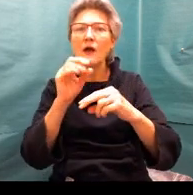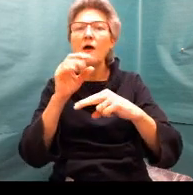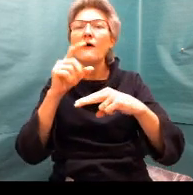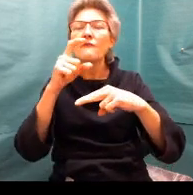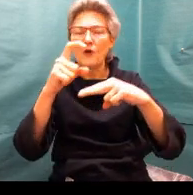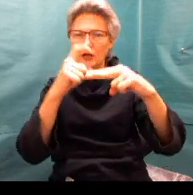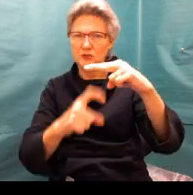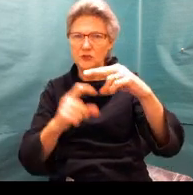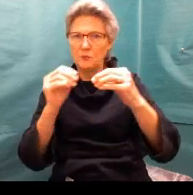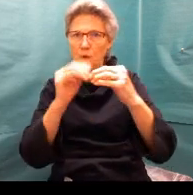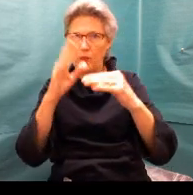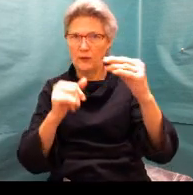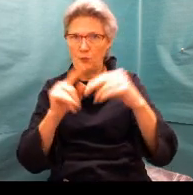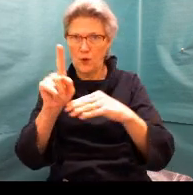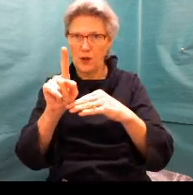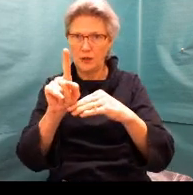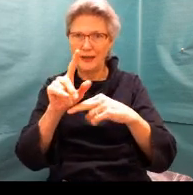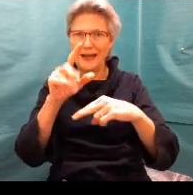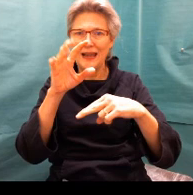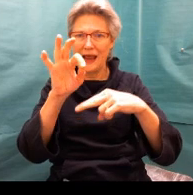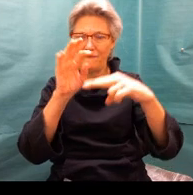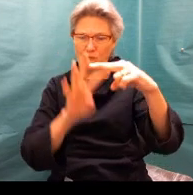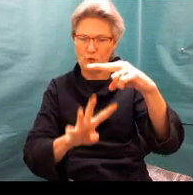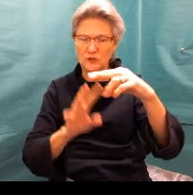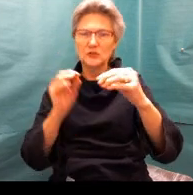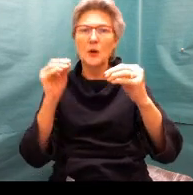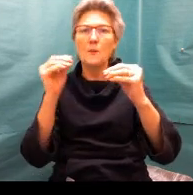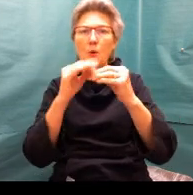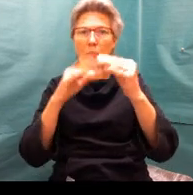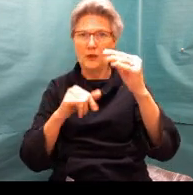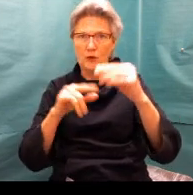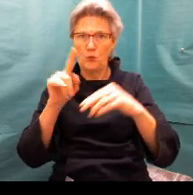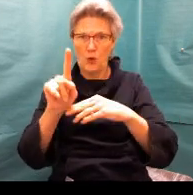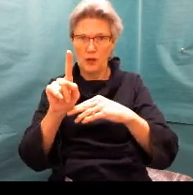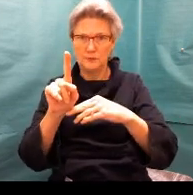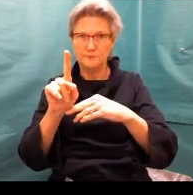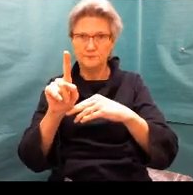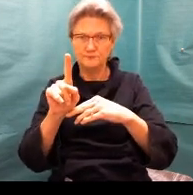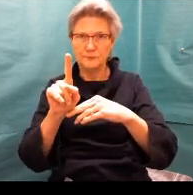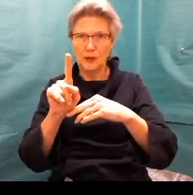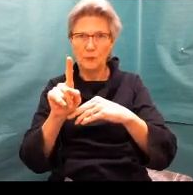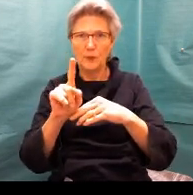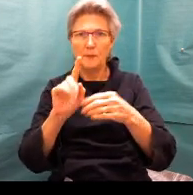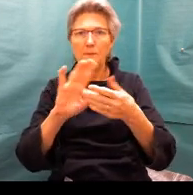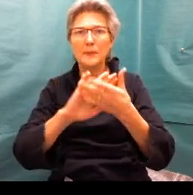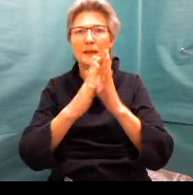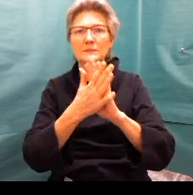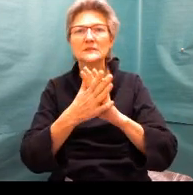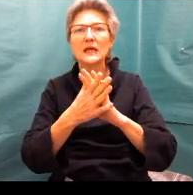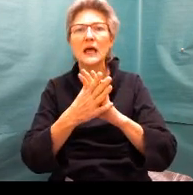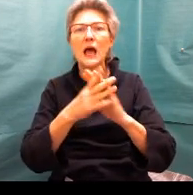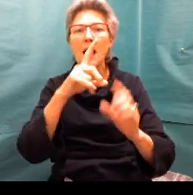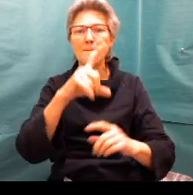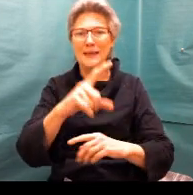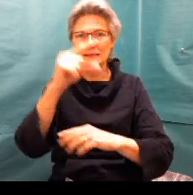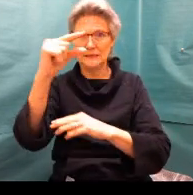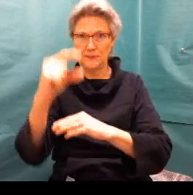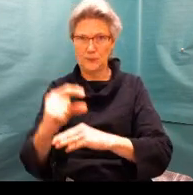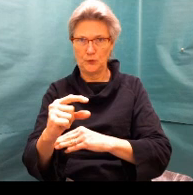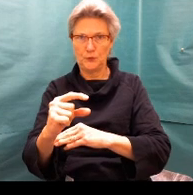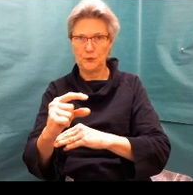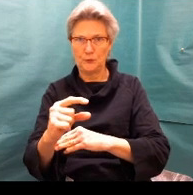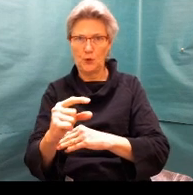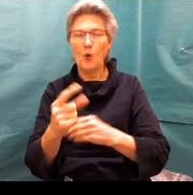like 9/4, I know it's greater than 1 because 4/4 is 1. We turn that into a mixed number. So what I'm going